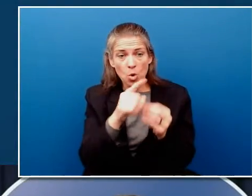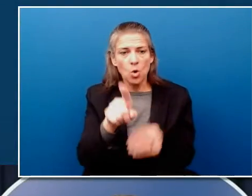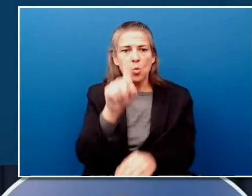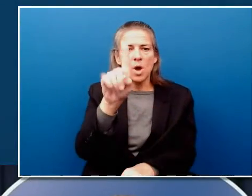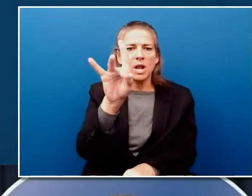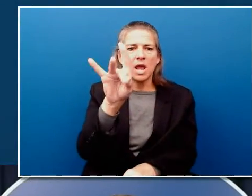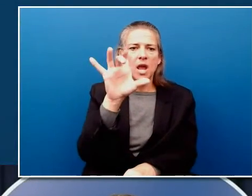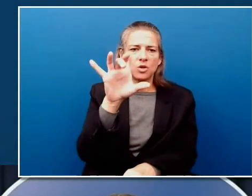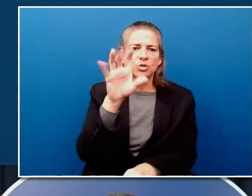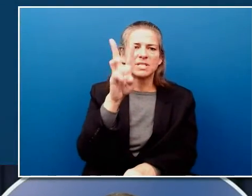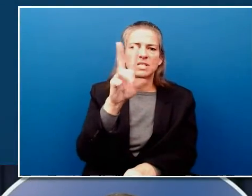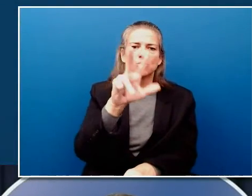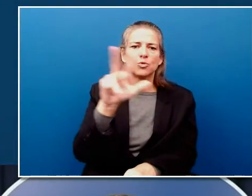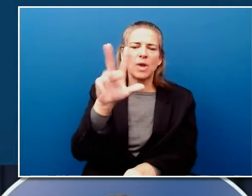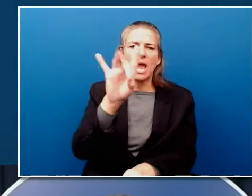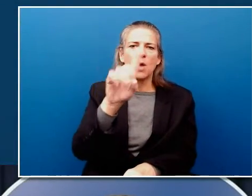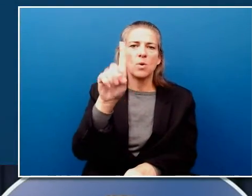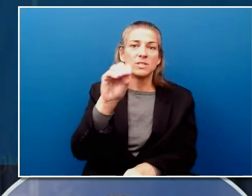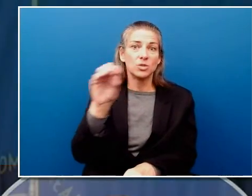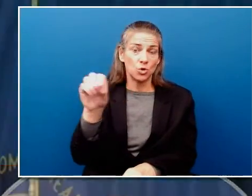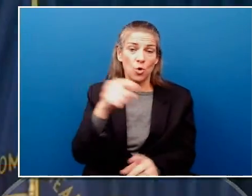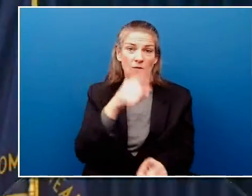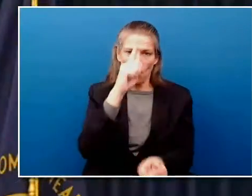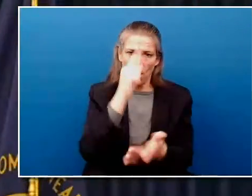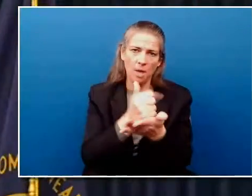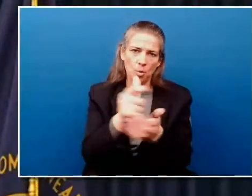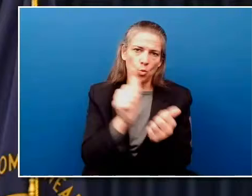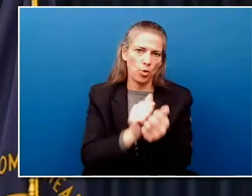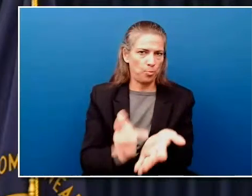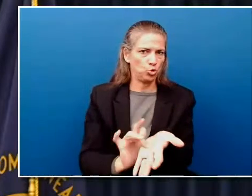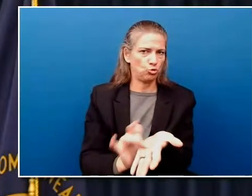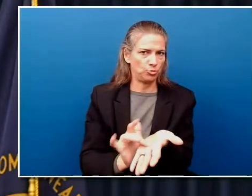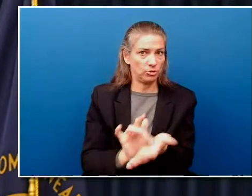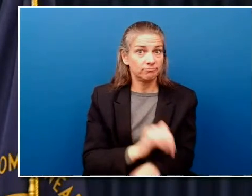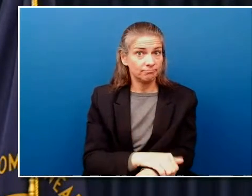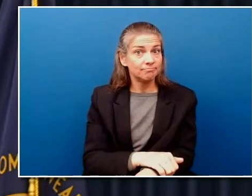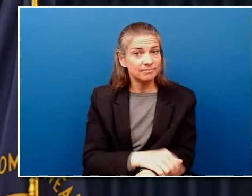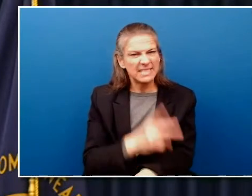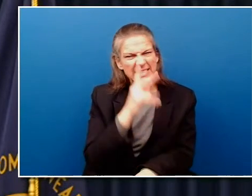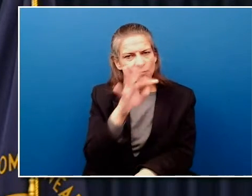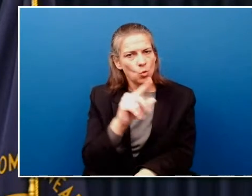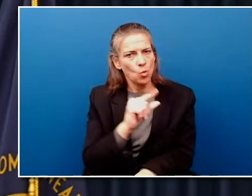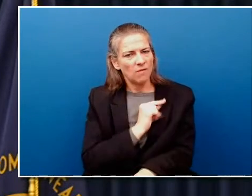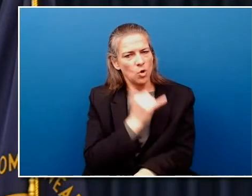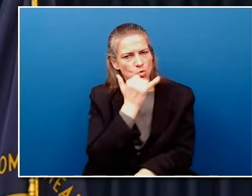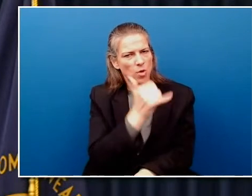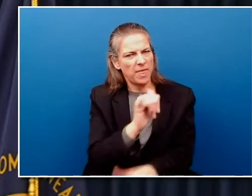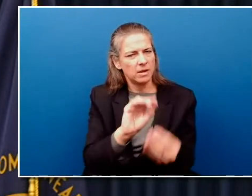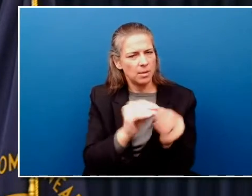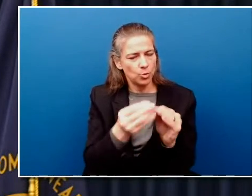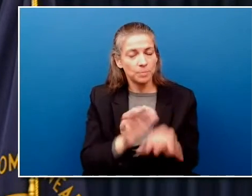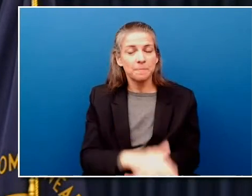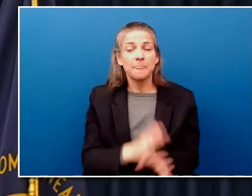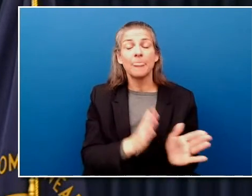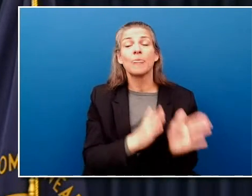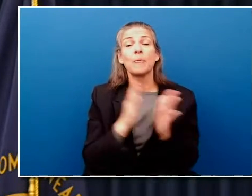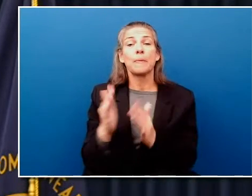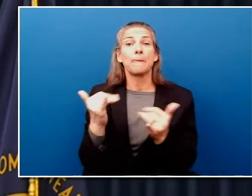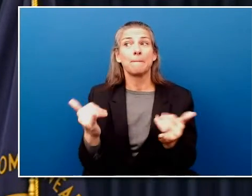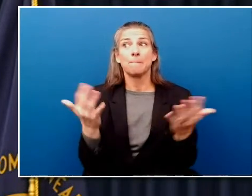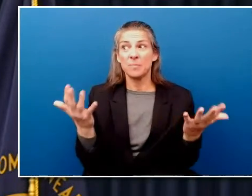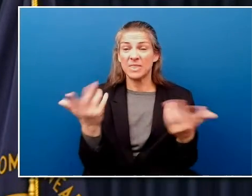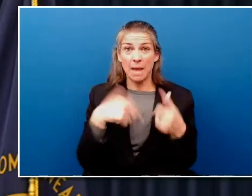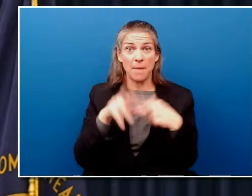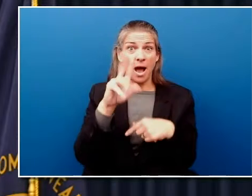1-800-633-8100 to see if you qualify. And next up, the thing that we can't stop talking about, the upcoming solar